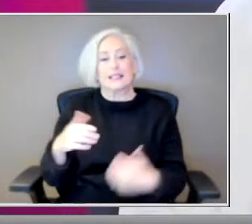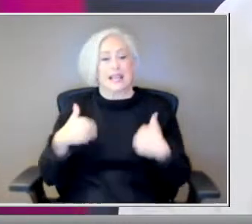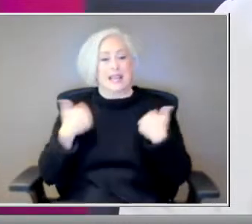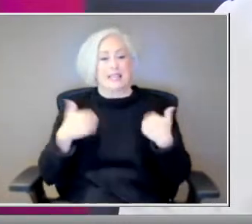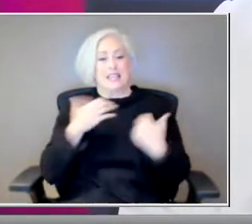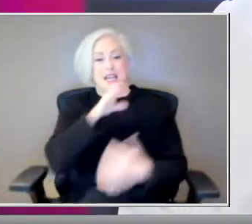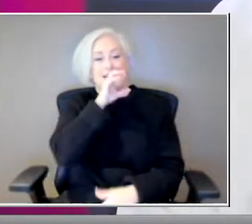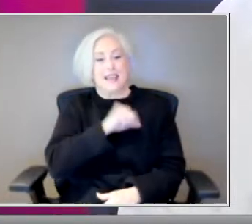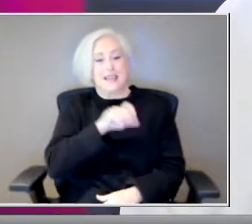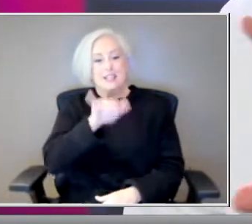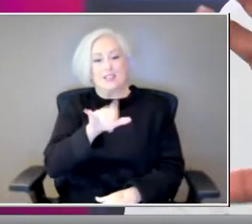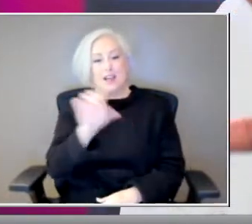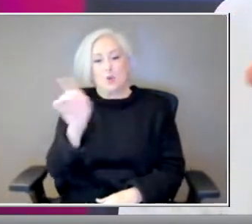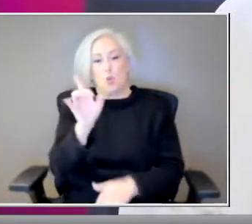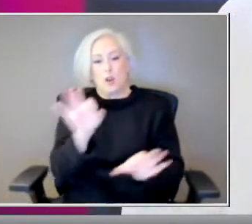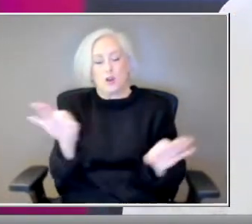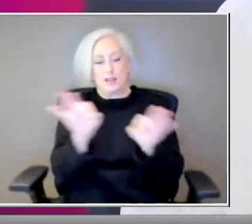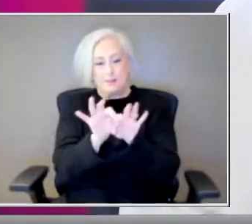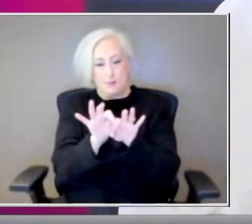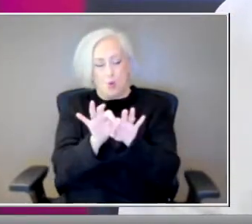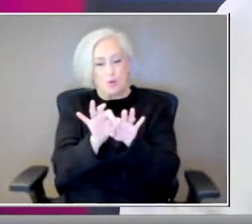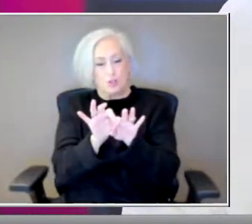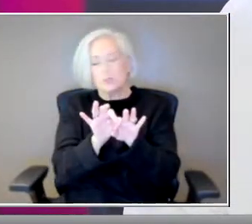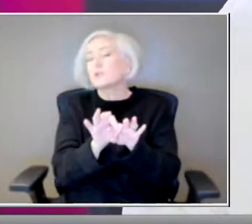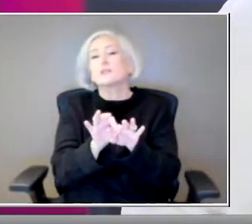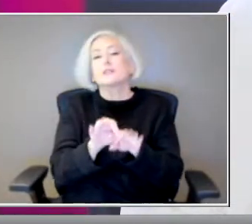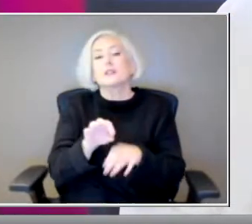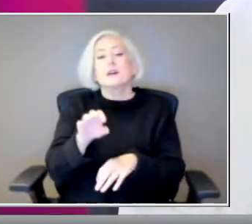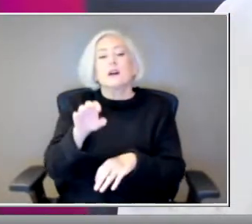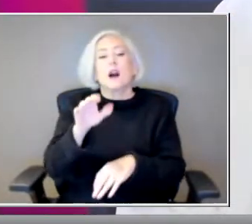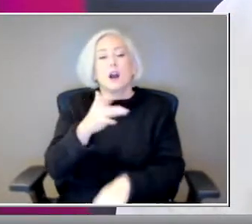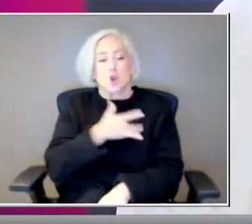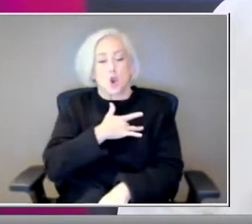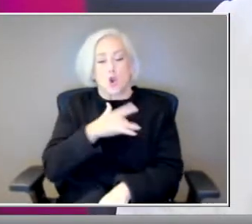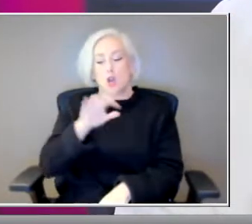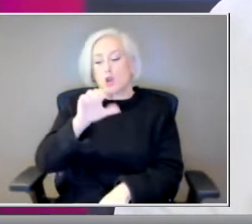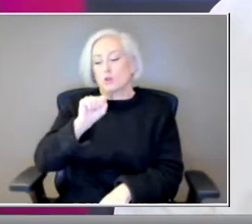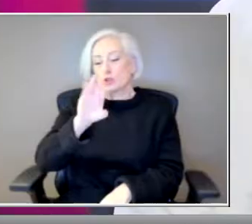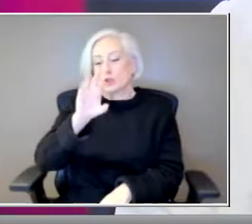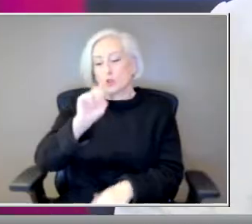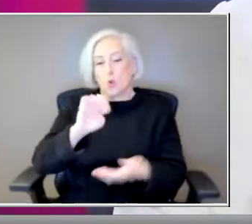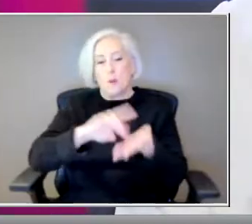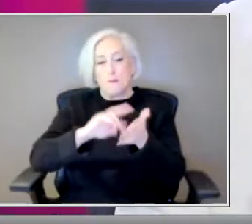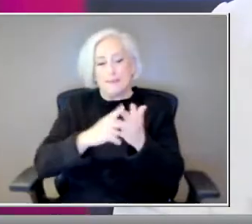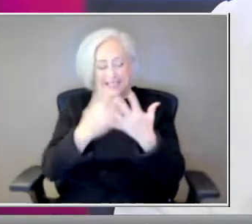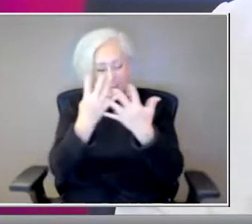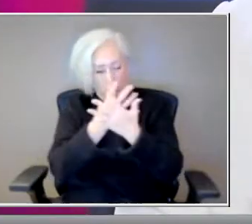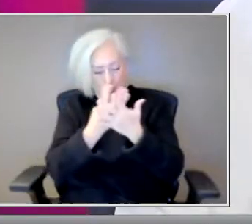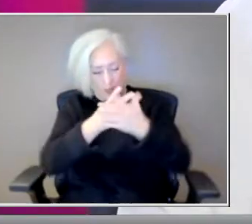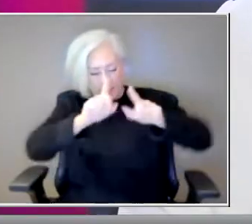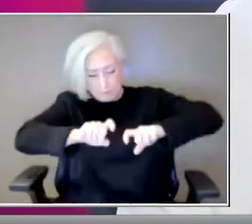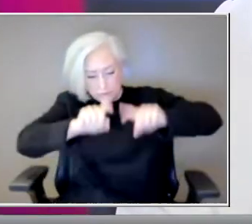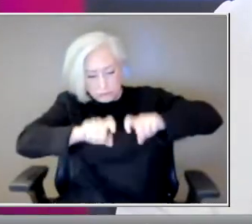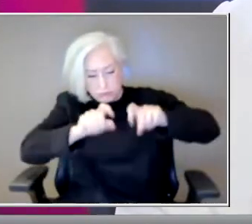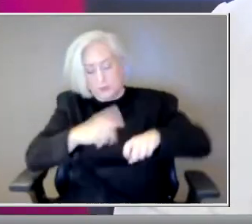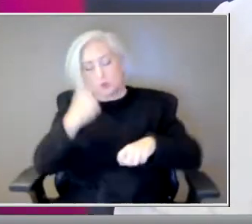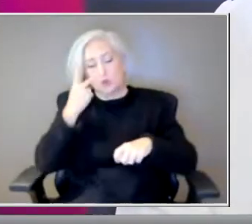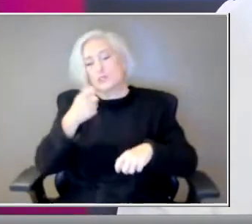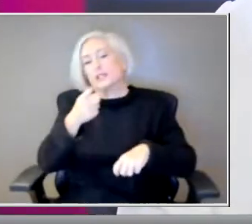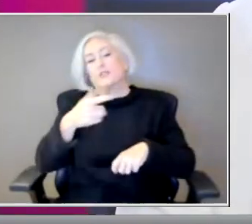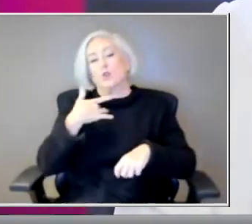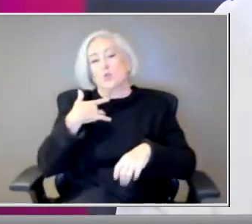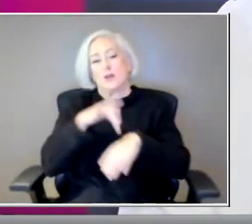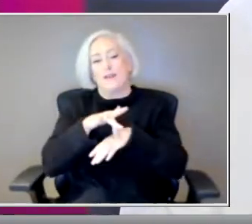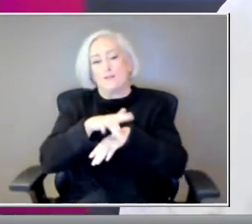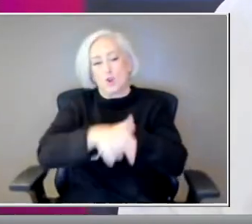thing. So cardio score is basically what it means is that you're screening your heart to see if you have early stage of